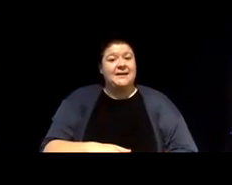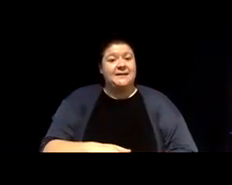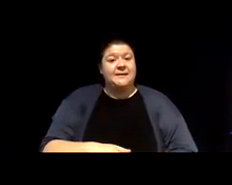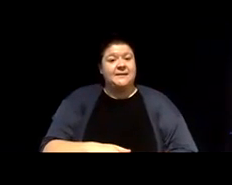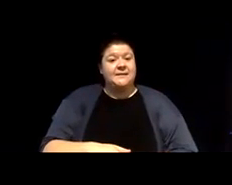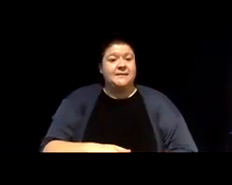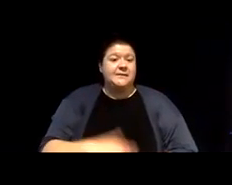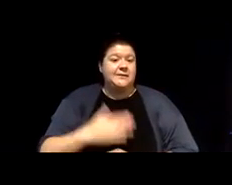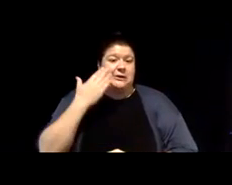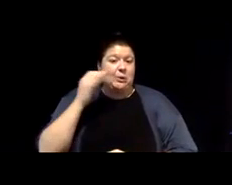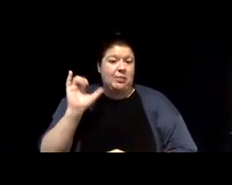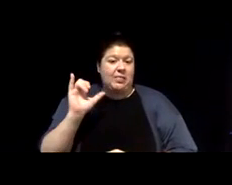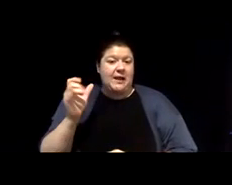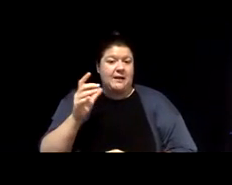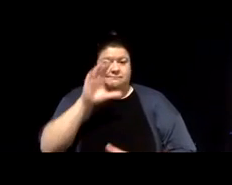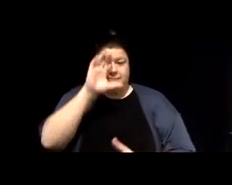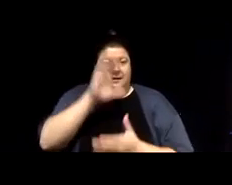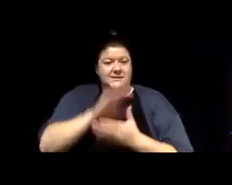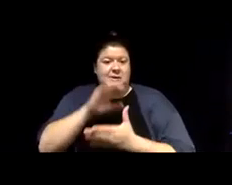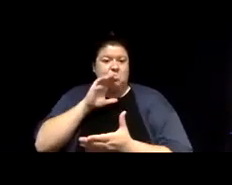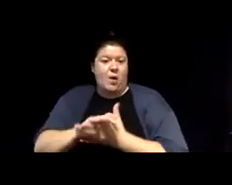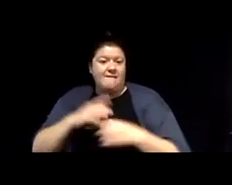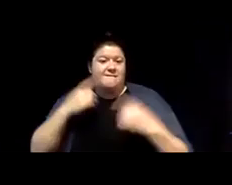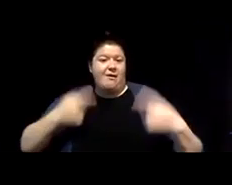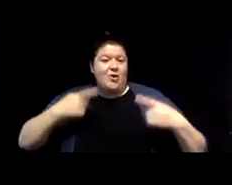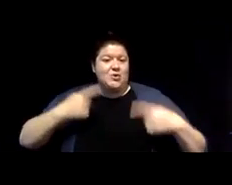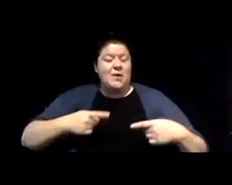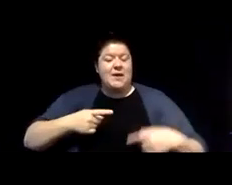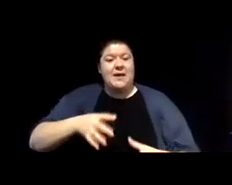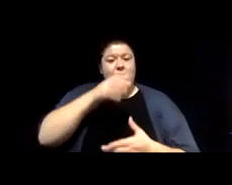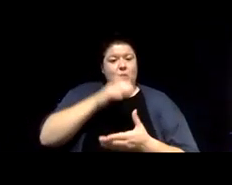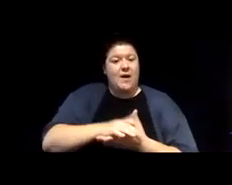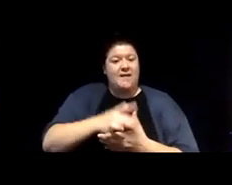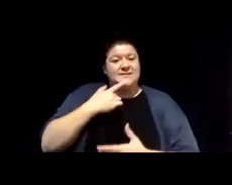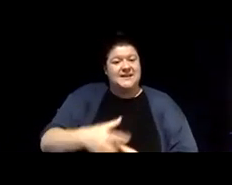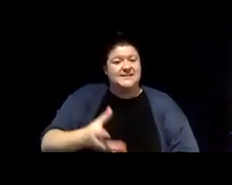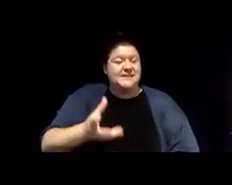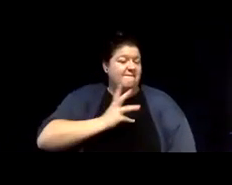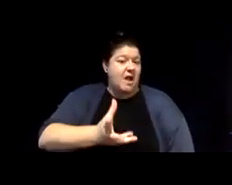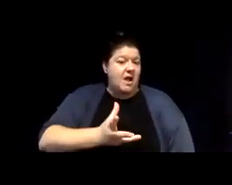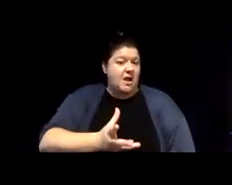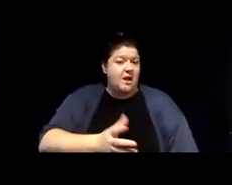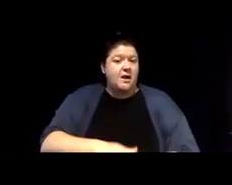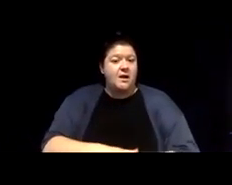you know, like a husband and a wife are arguing and the wife says, "That's fine."